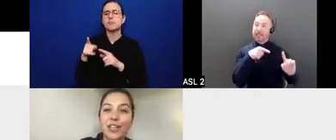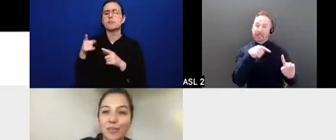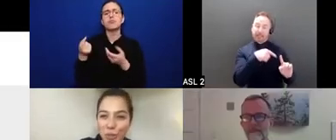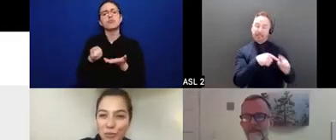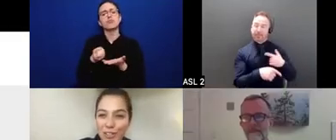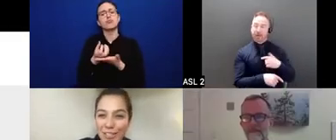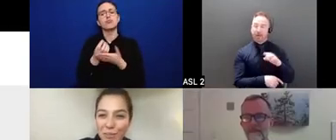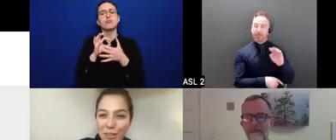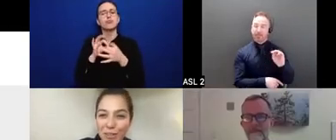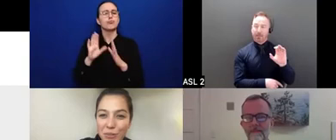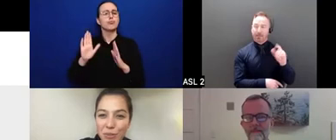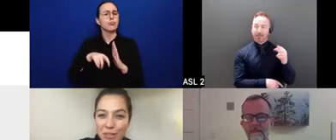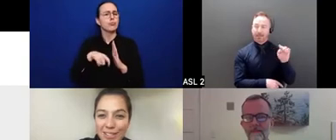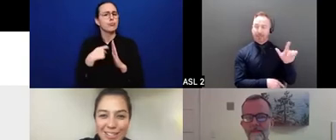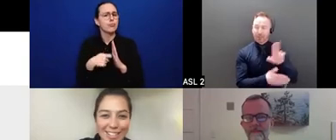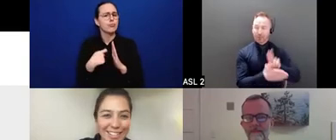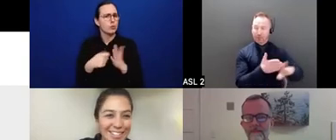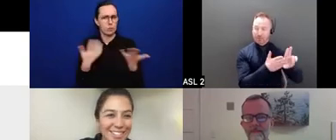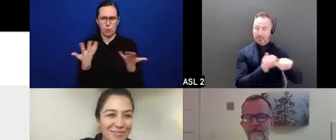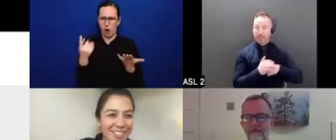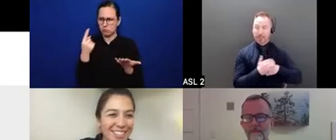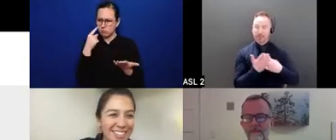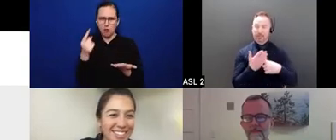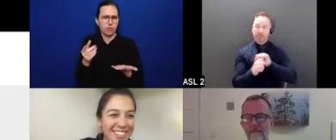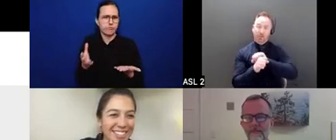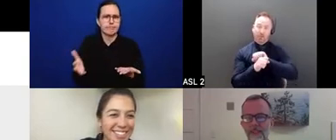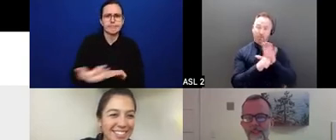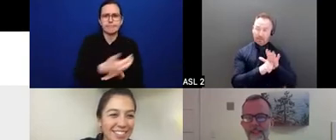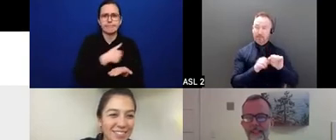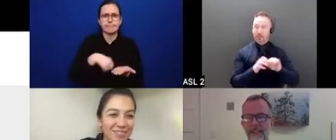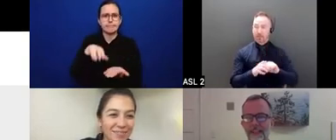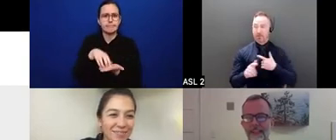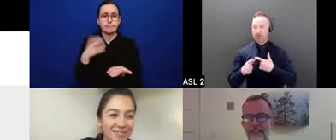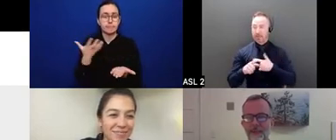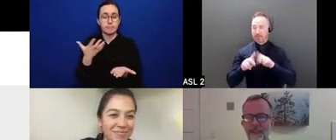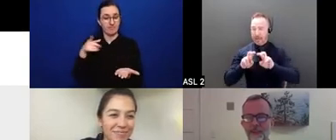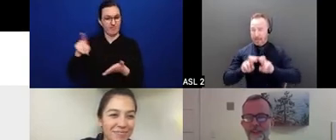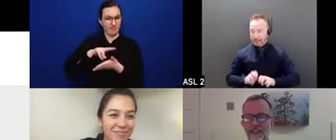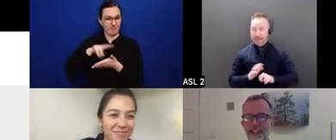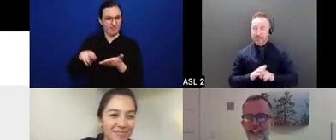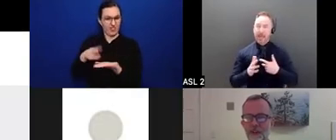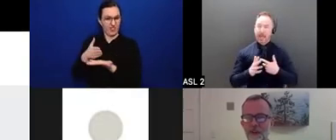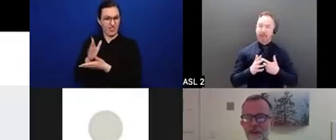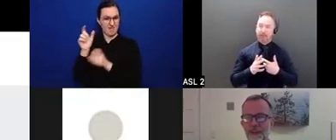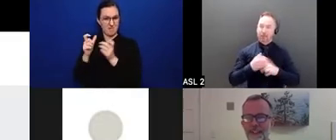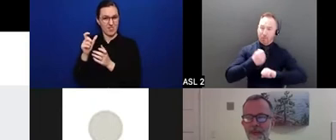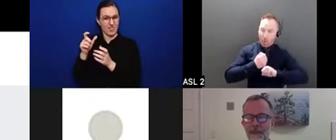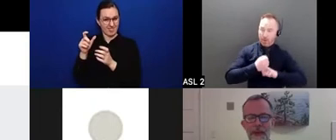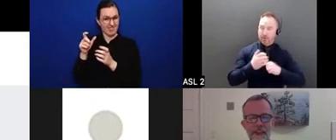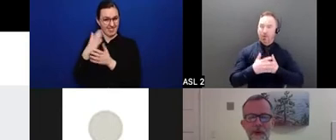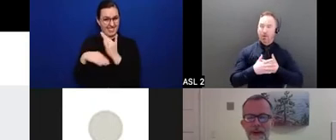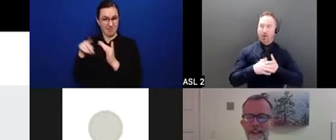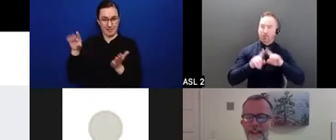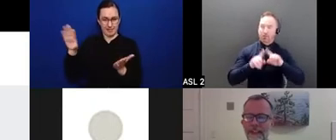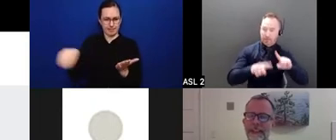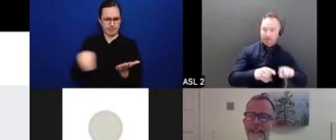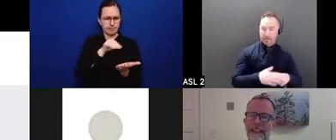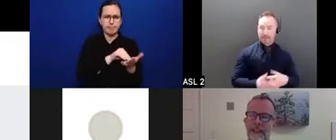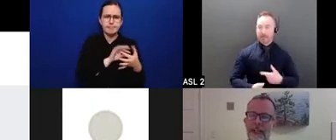for COVID-19 policy responses analysis. Thank you so much, Keiko. Yes, my name is Matthew